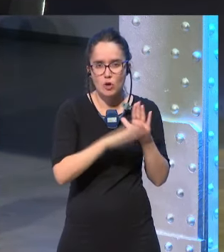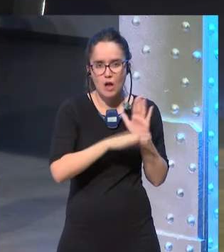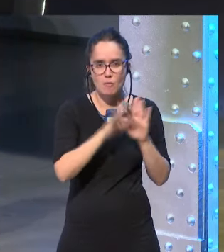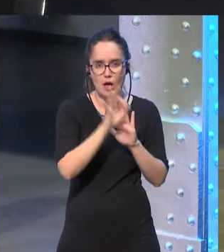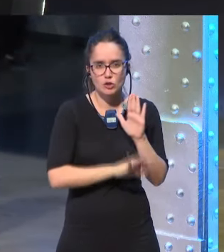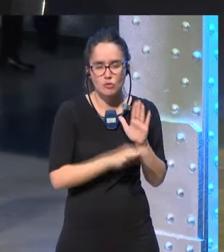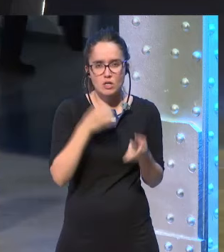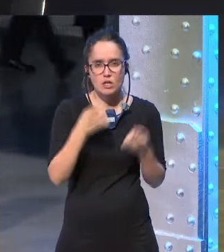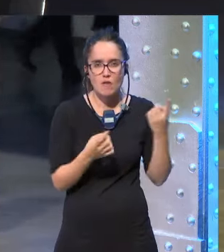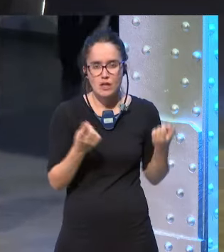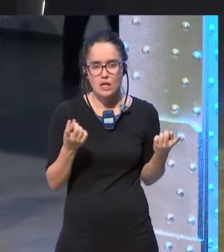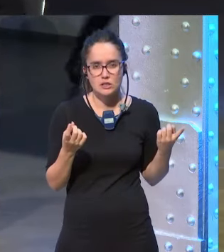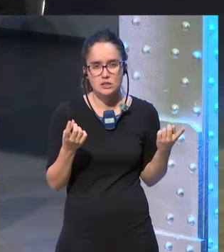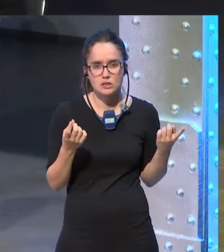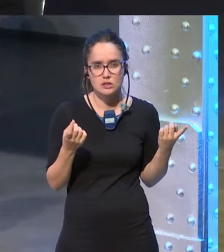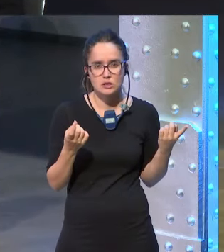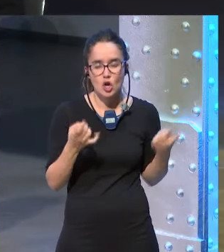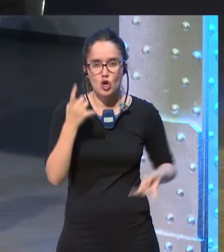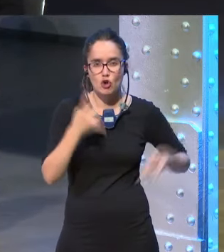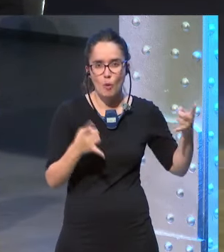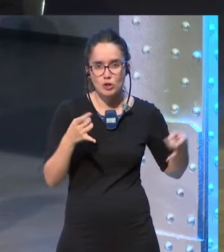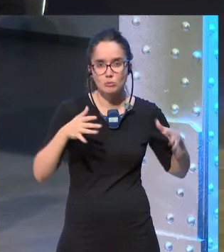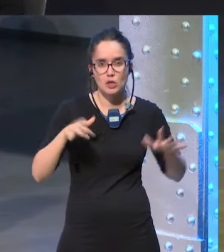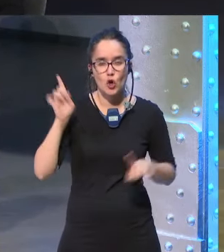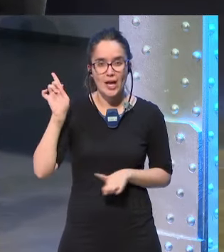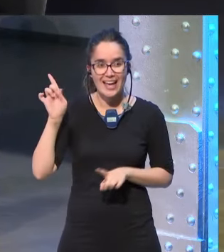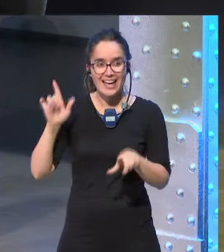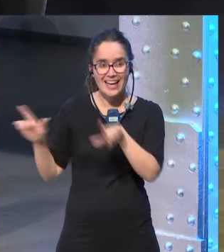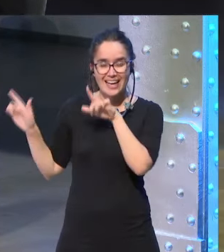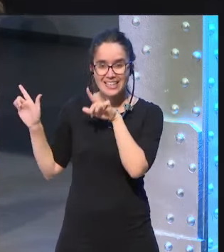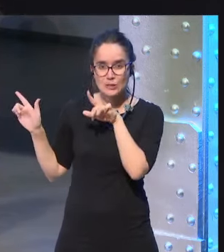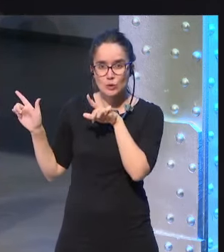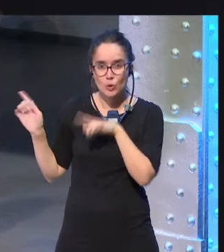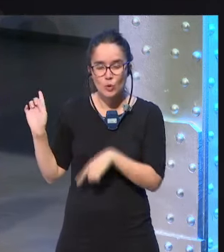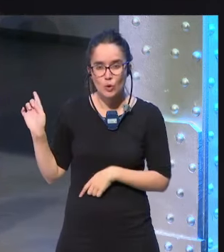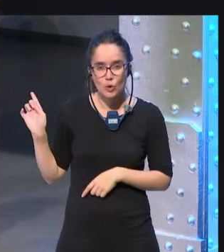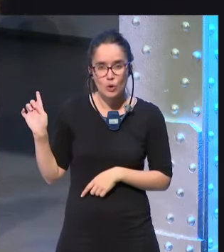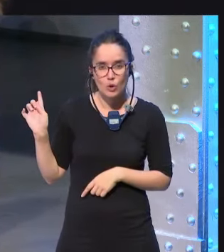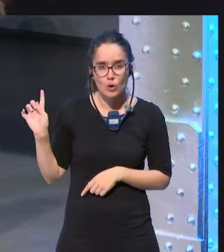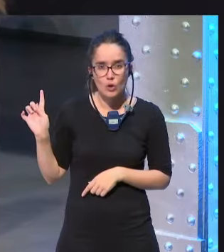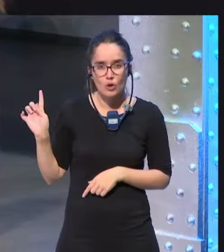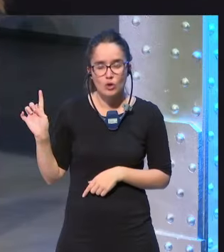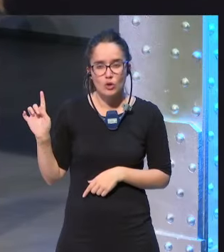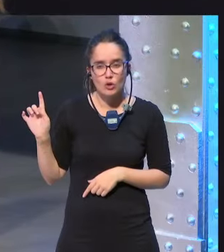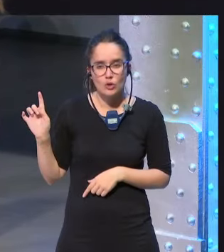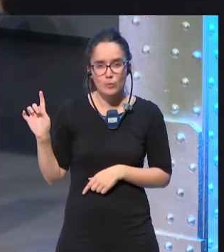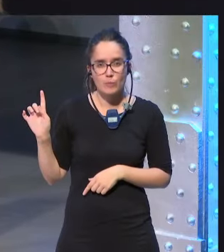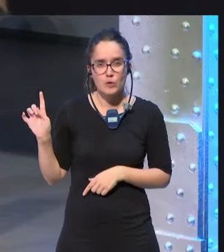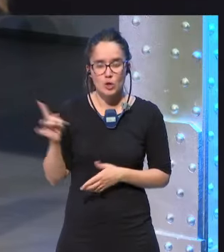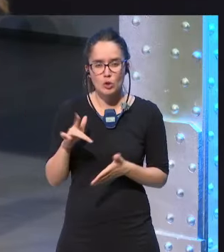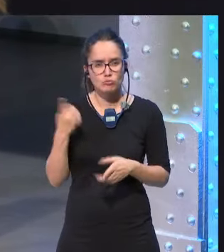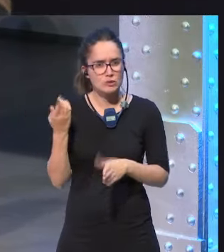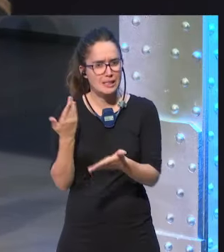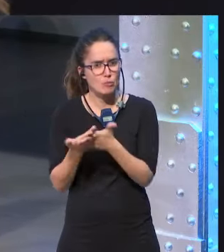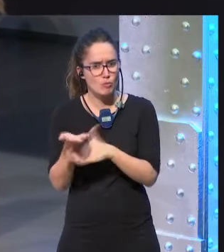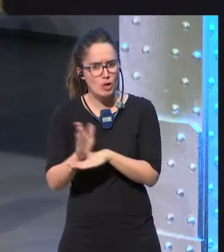start construction, we go manual, if you want. And so what you're suggesting is that